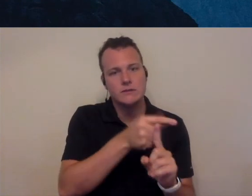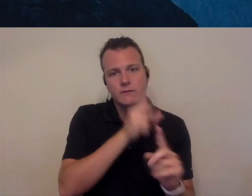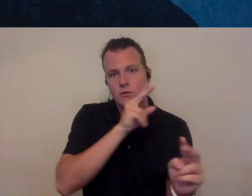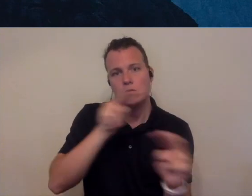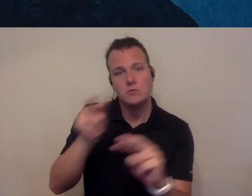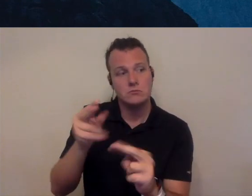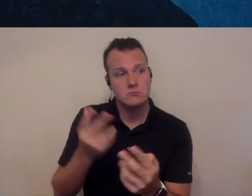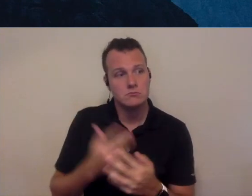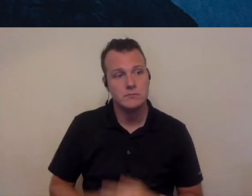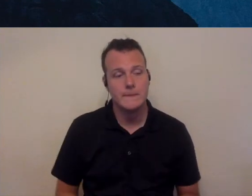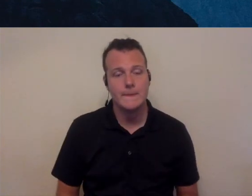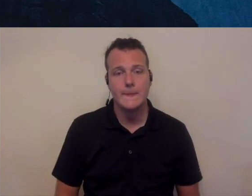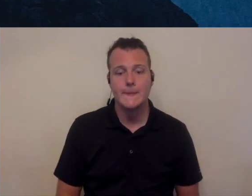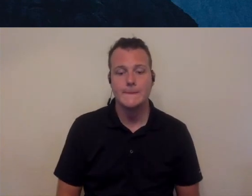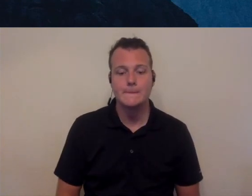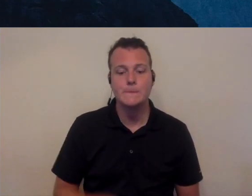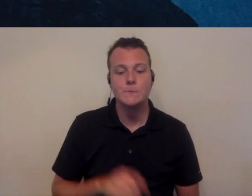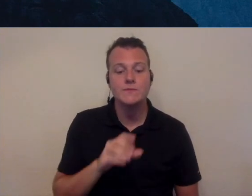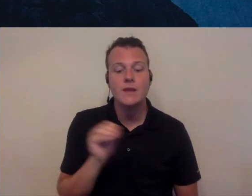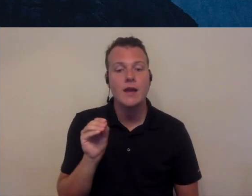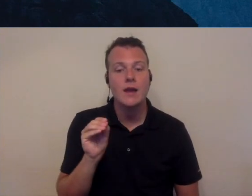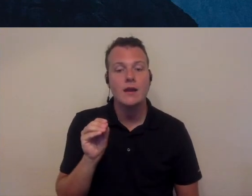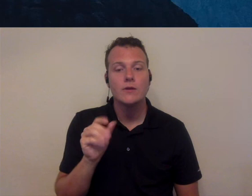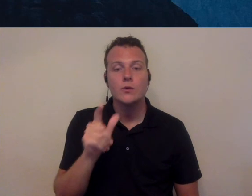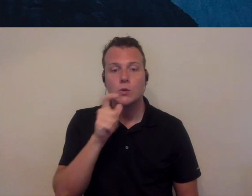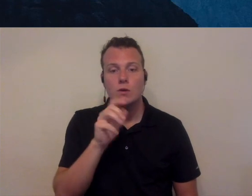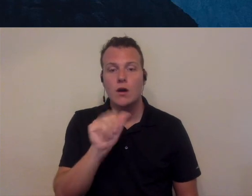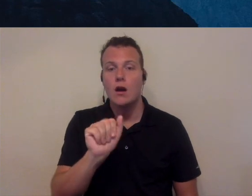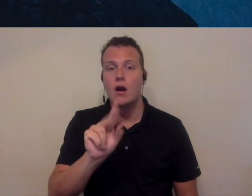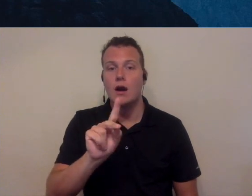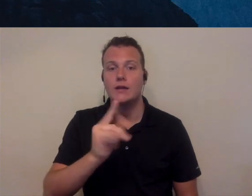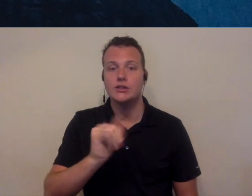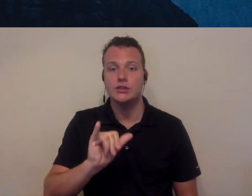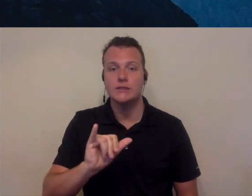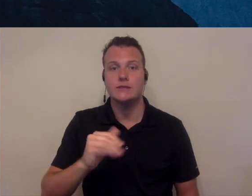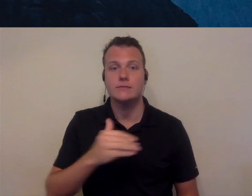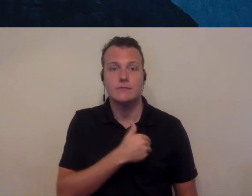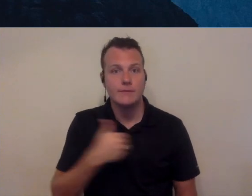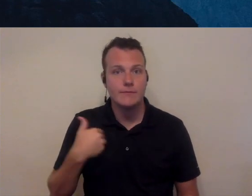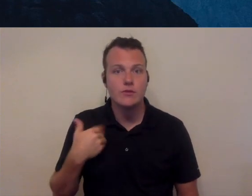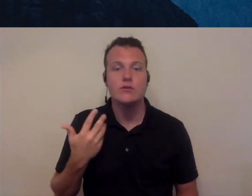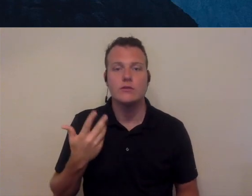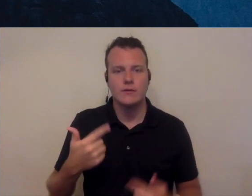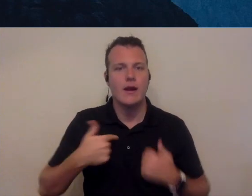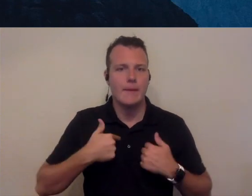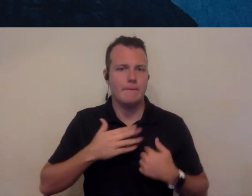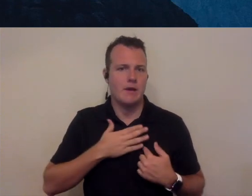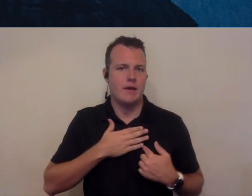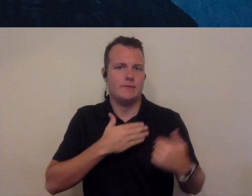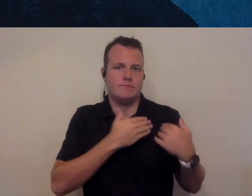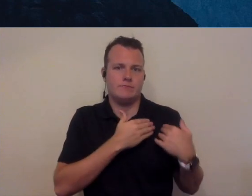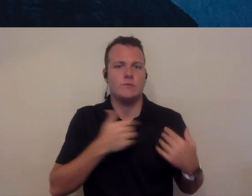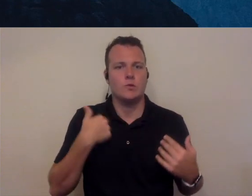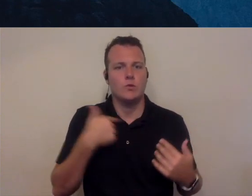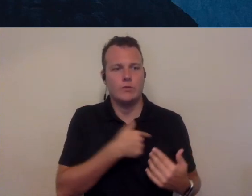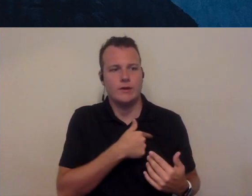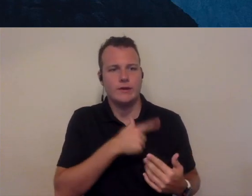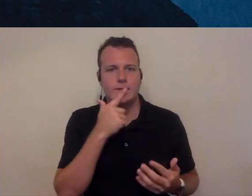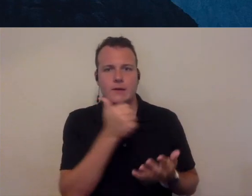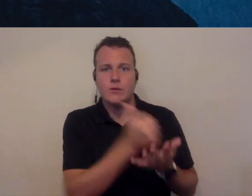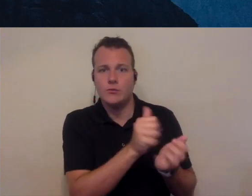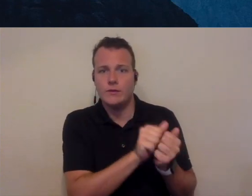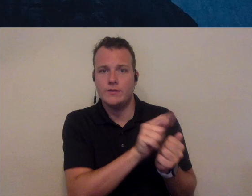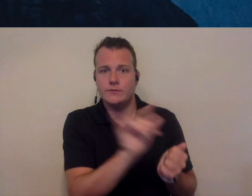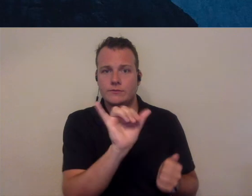if you can, taking a look at that. And for those that are Audigy members, that's what I do. So we would